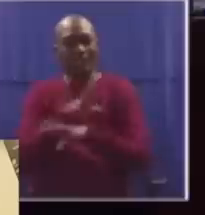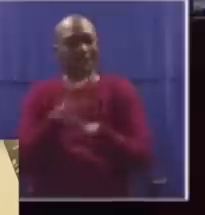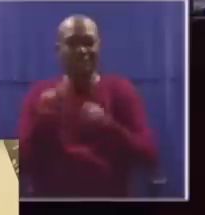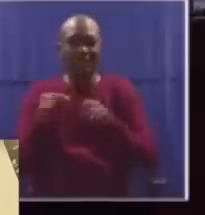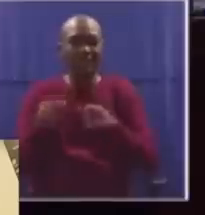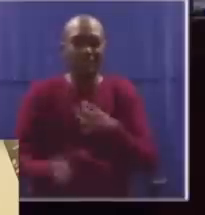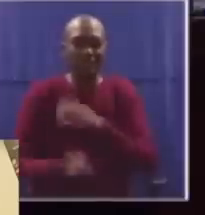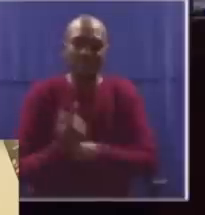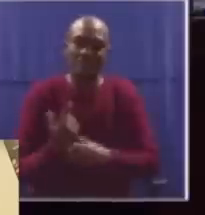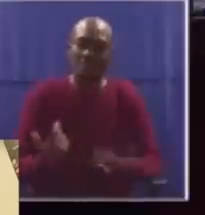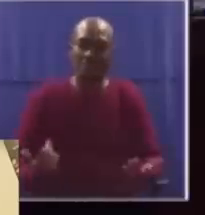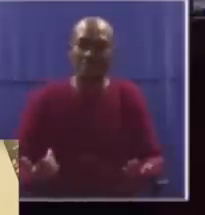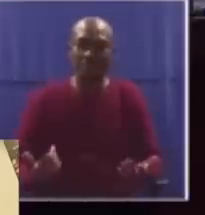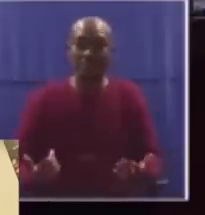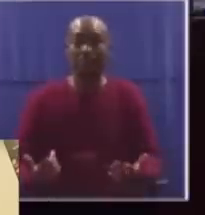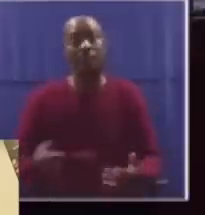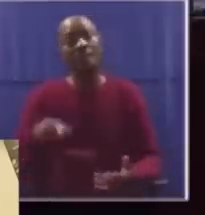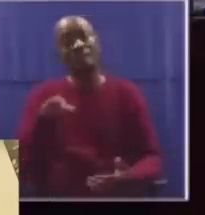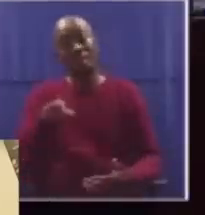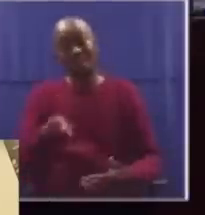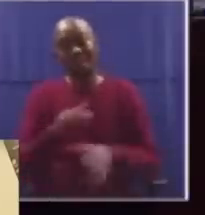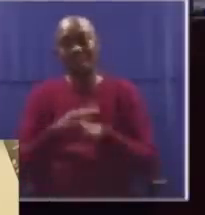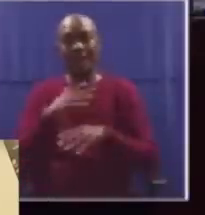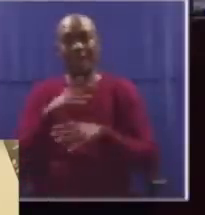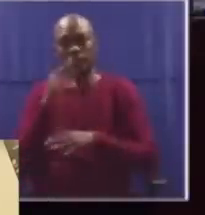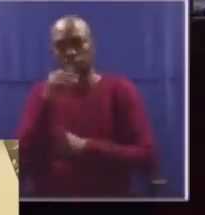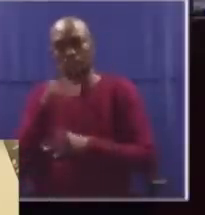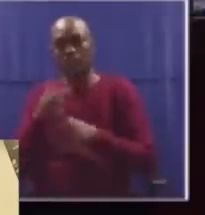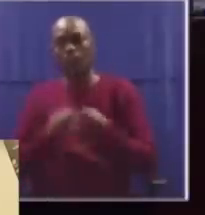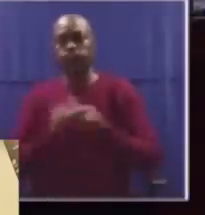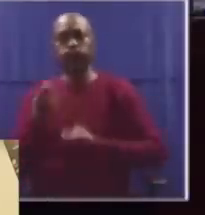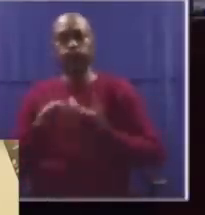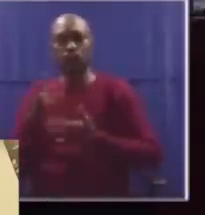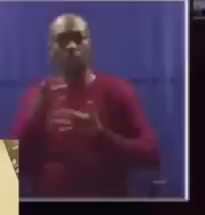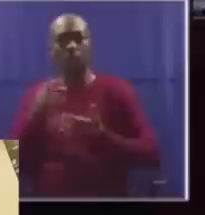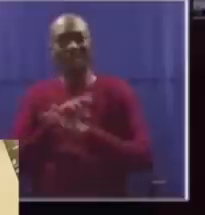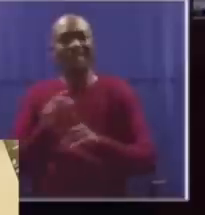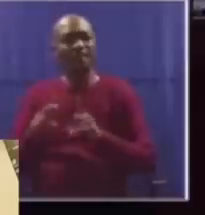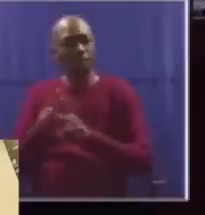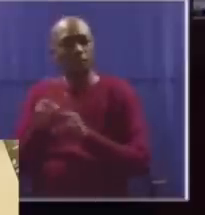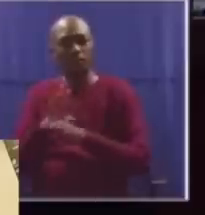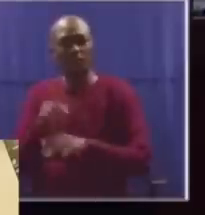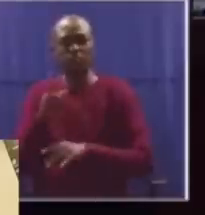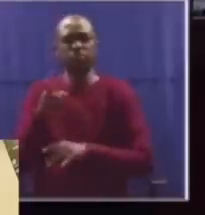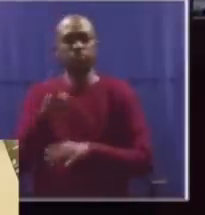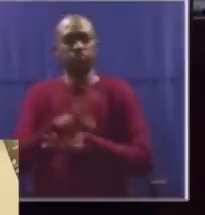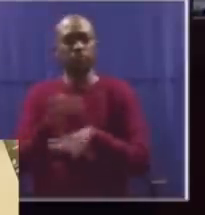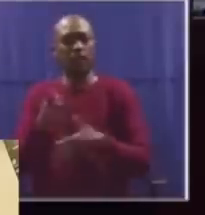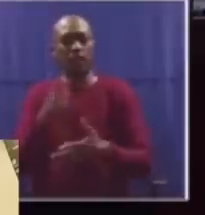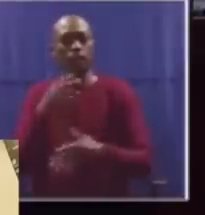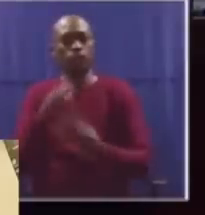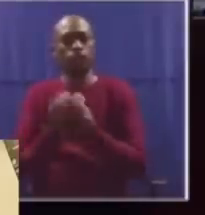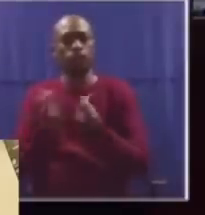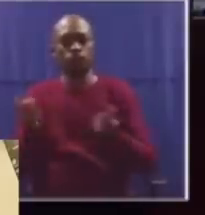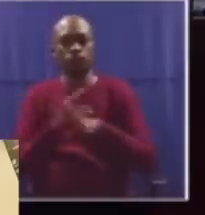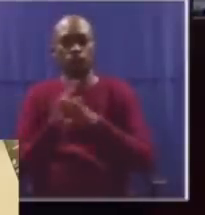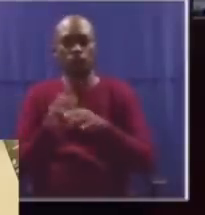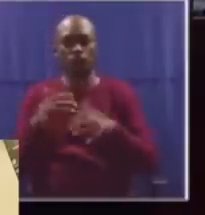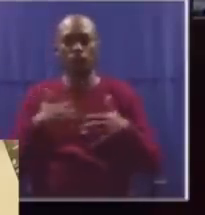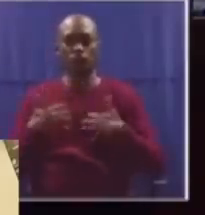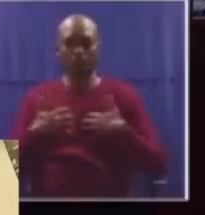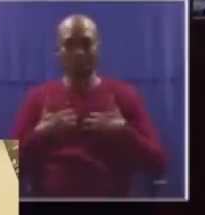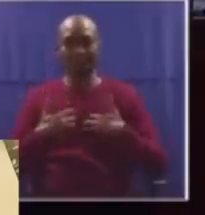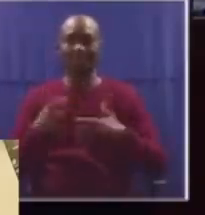impossible. They are victimized when they speak out in an effort to address their concerns. There will surely be a